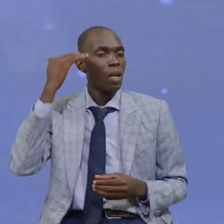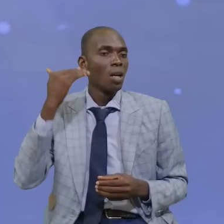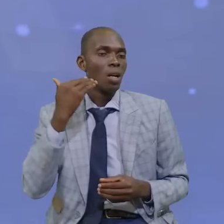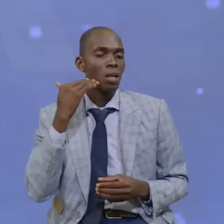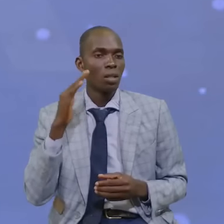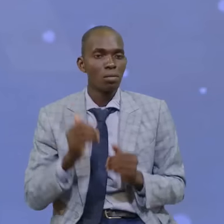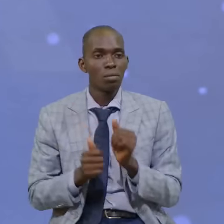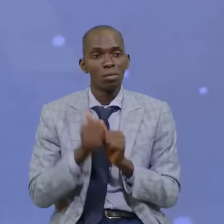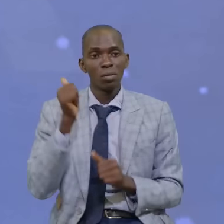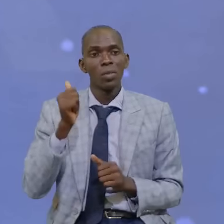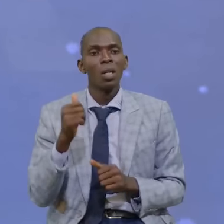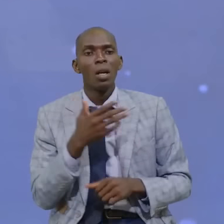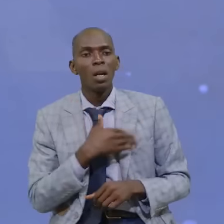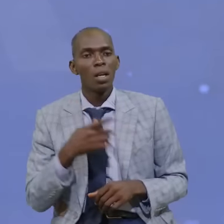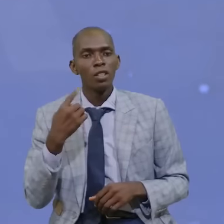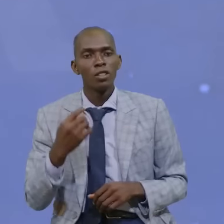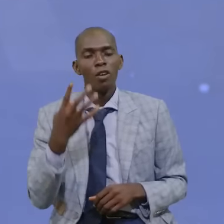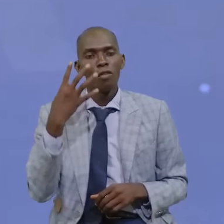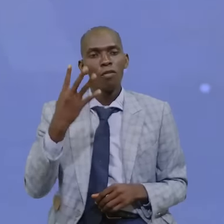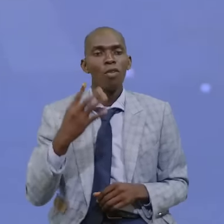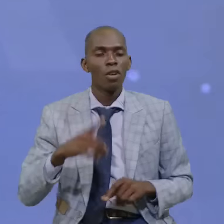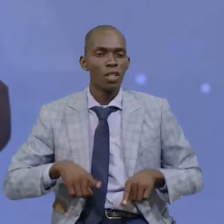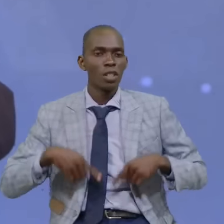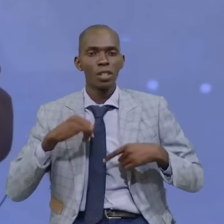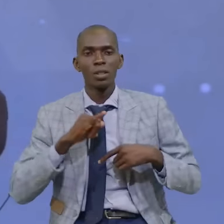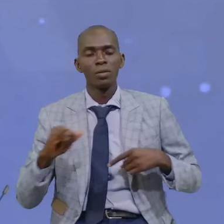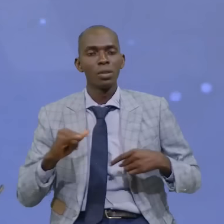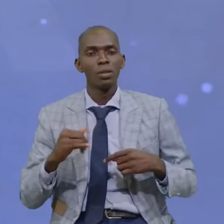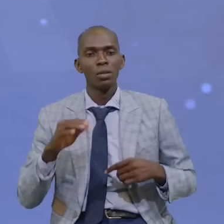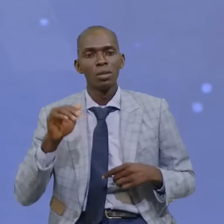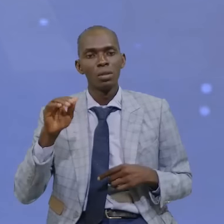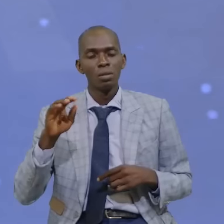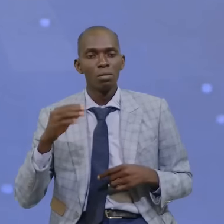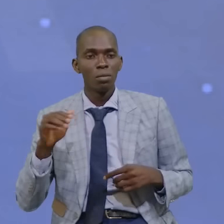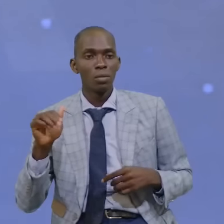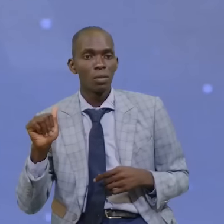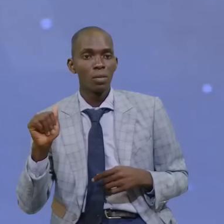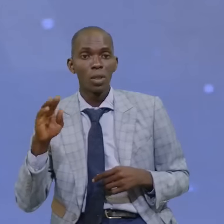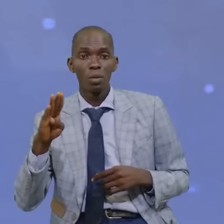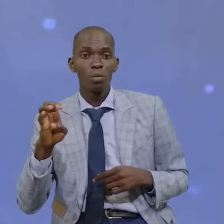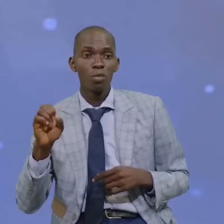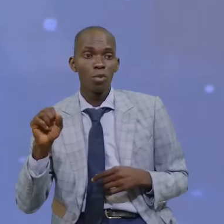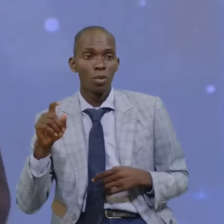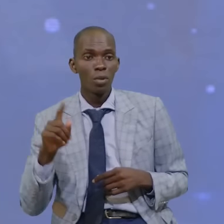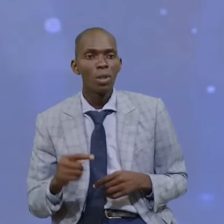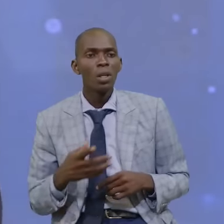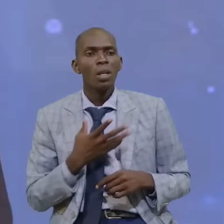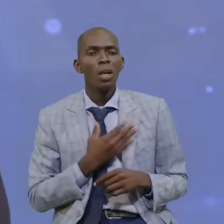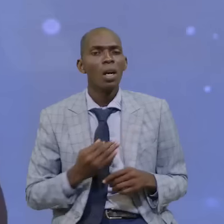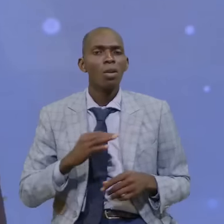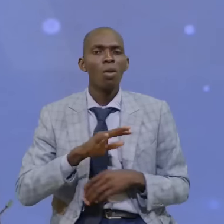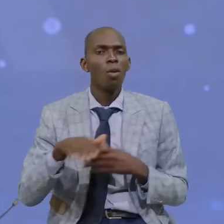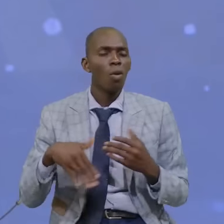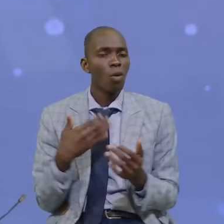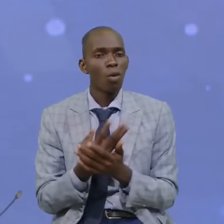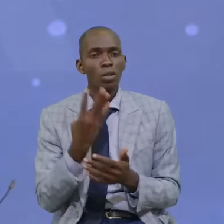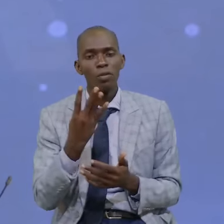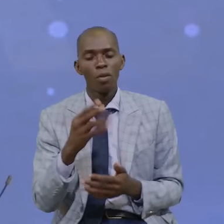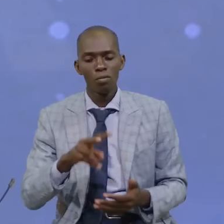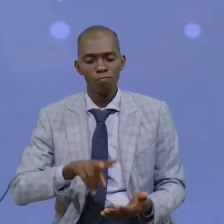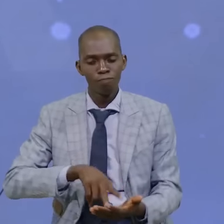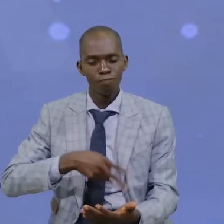the four living creatures, and all before, and they fell before the